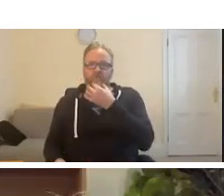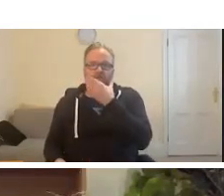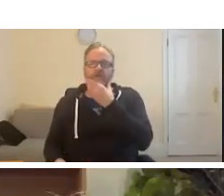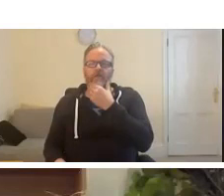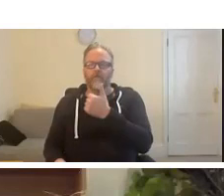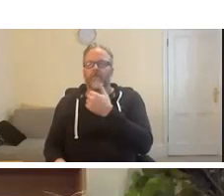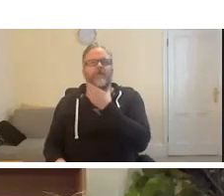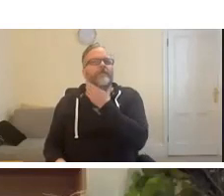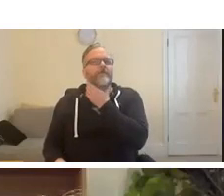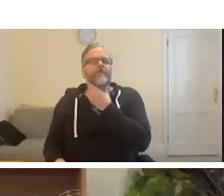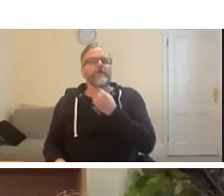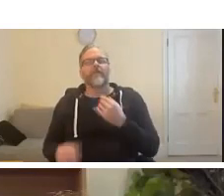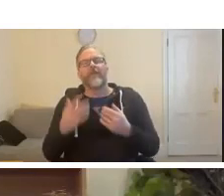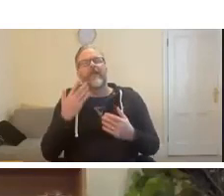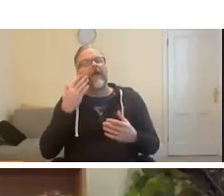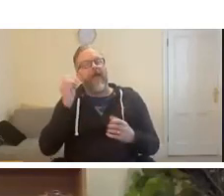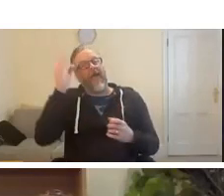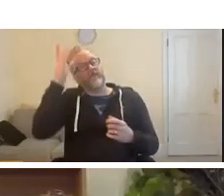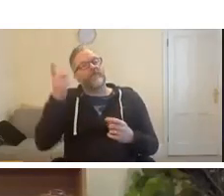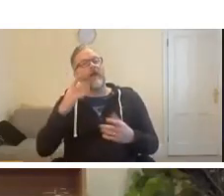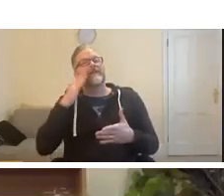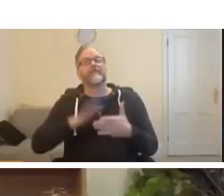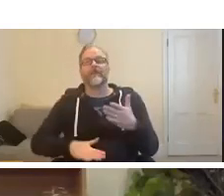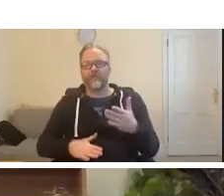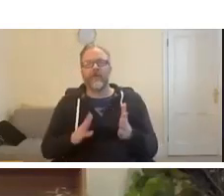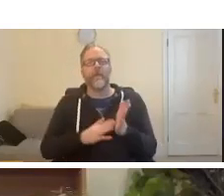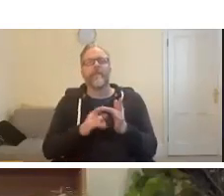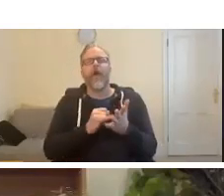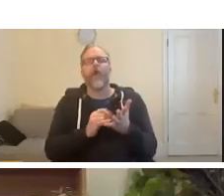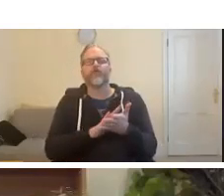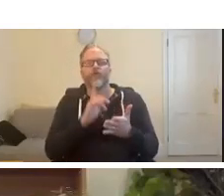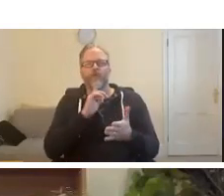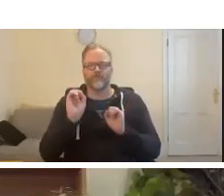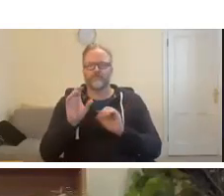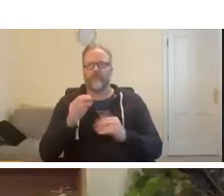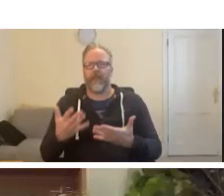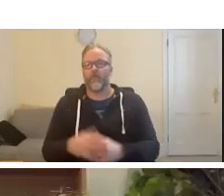So the experts by experience, Milos is going to talk us through that now.